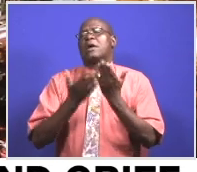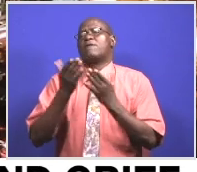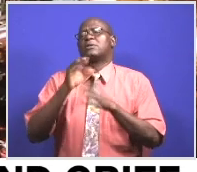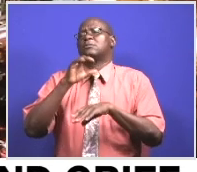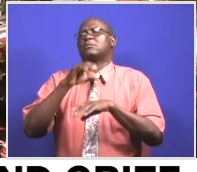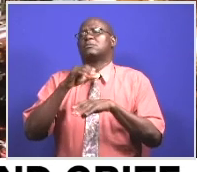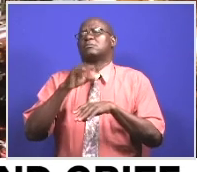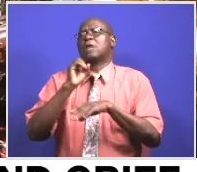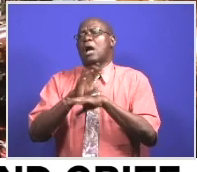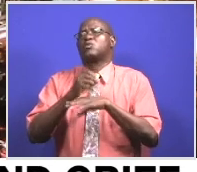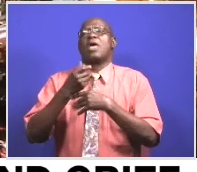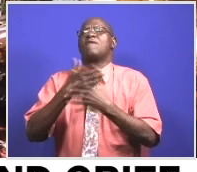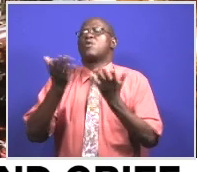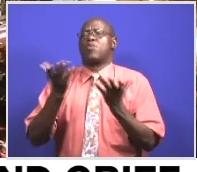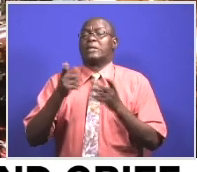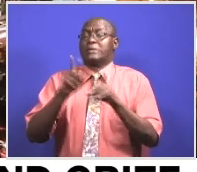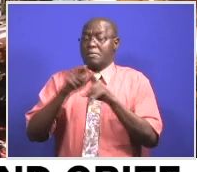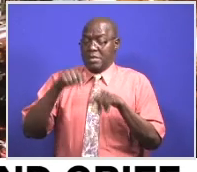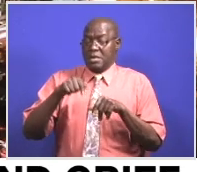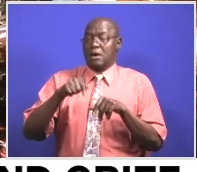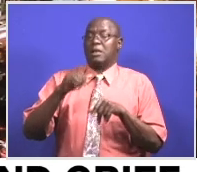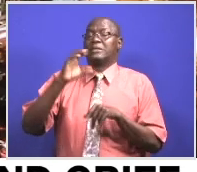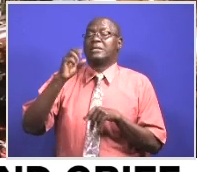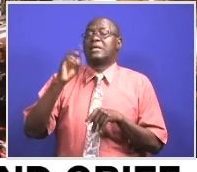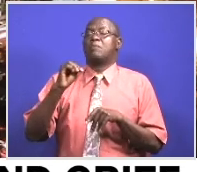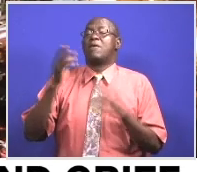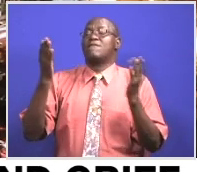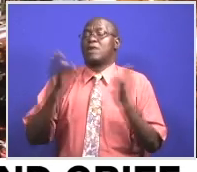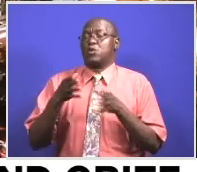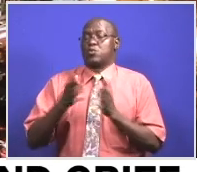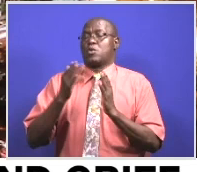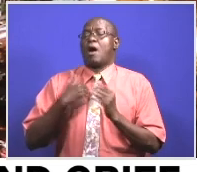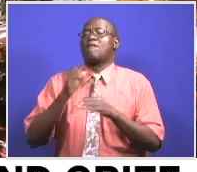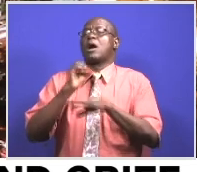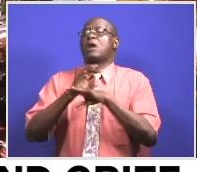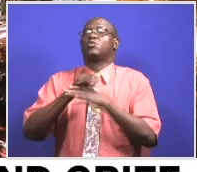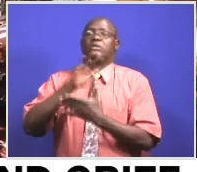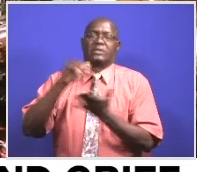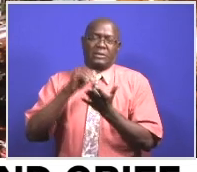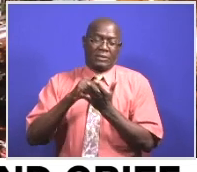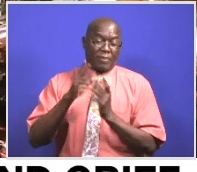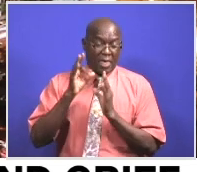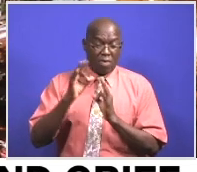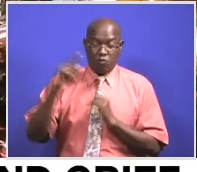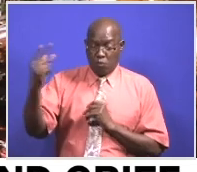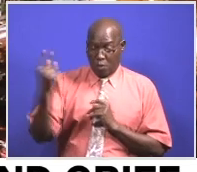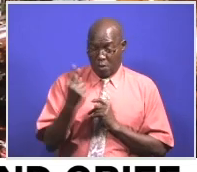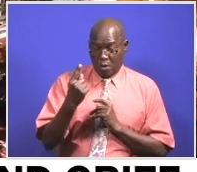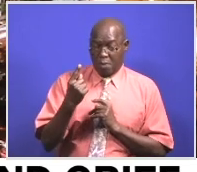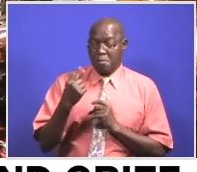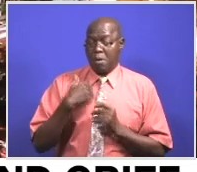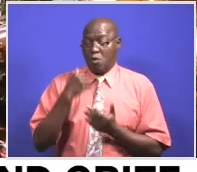everywhere. And even here at Sitambadod, we have counseling center. Mm. Let me tell you, if you come to my office as a